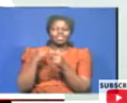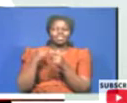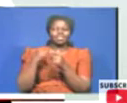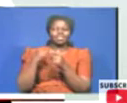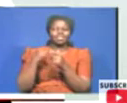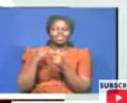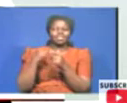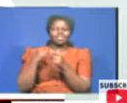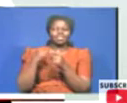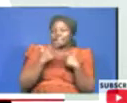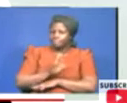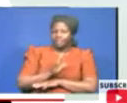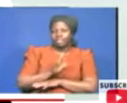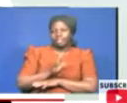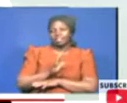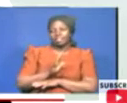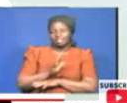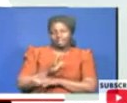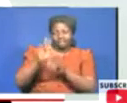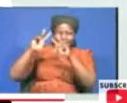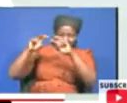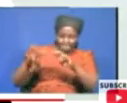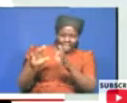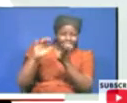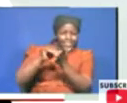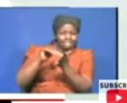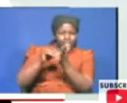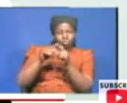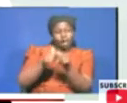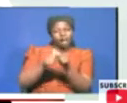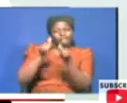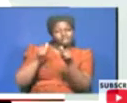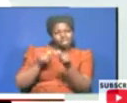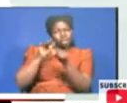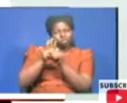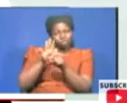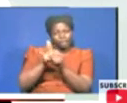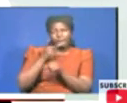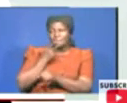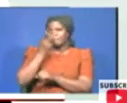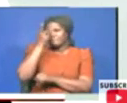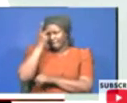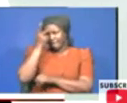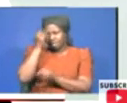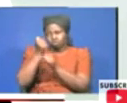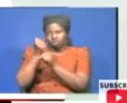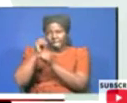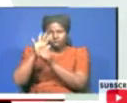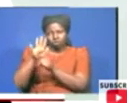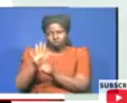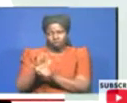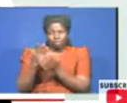be looked at, mm-hmm, to avoid a lot of parents doing a lot of